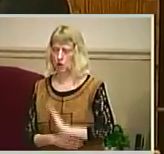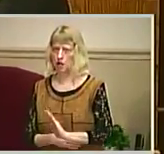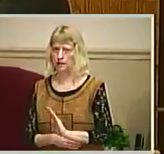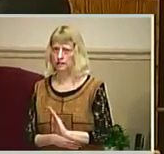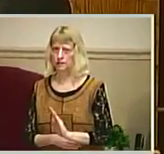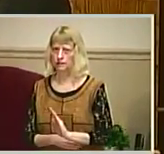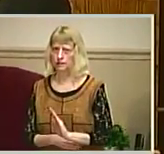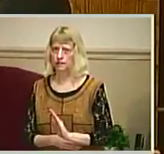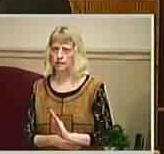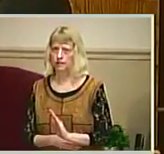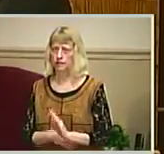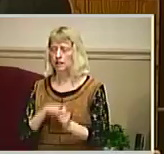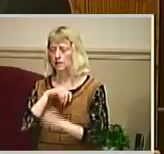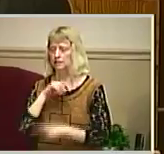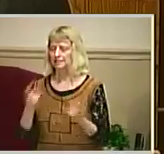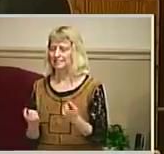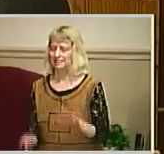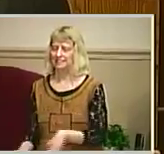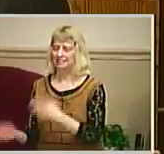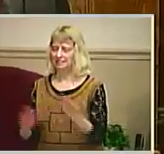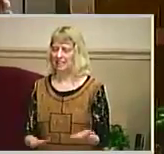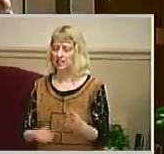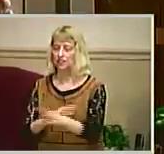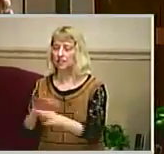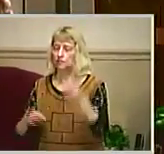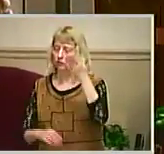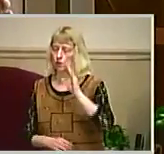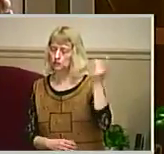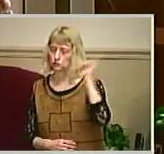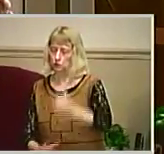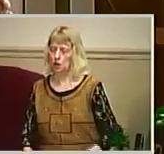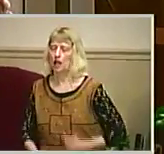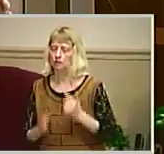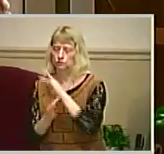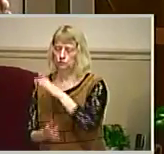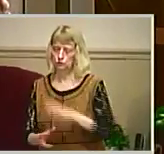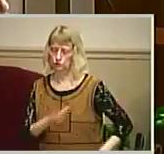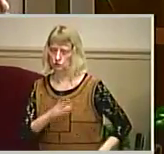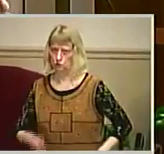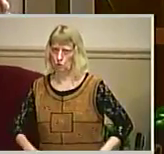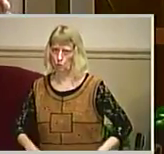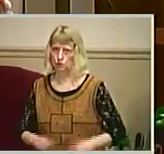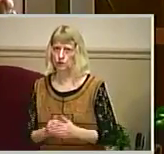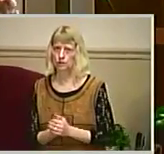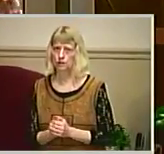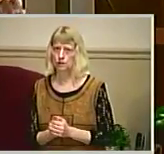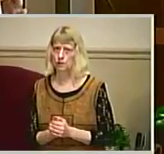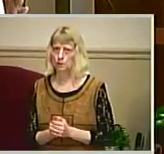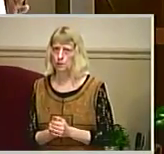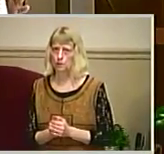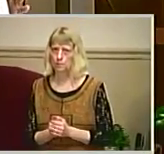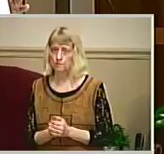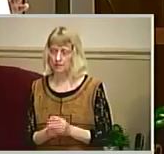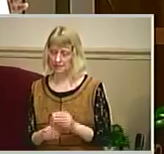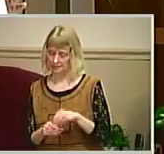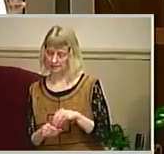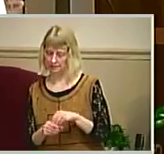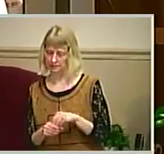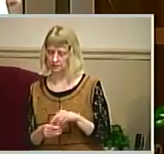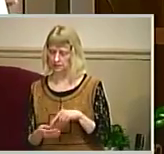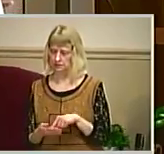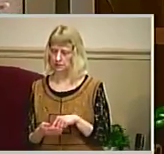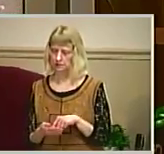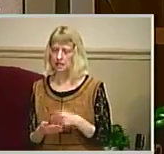God. And the wages of sin is death, but the gift of God is eternal life through Jesus Christ our Lord. In here it